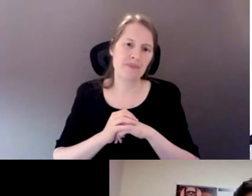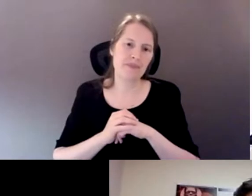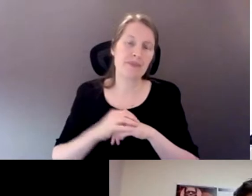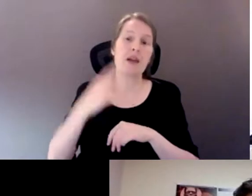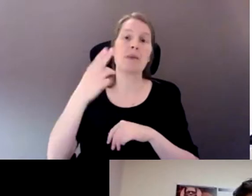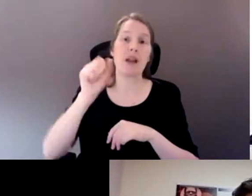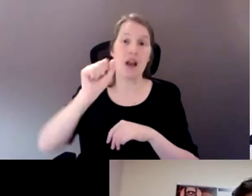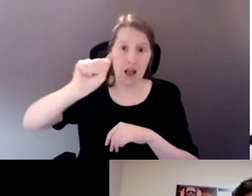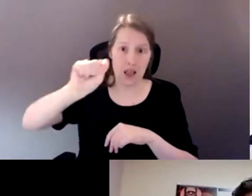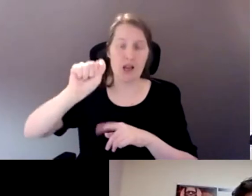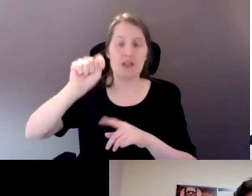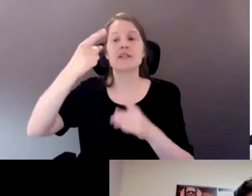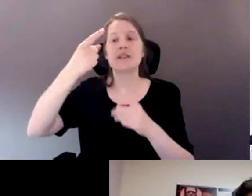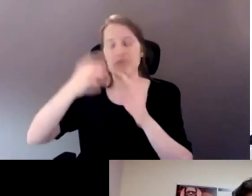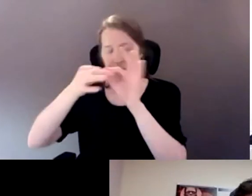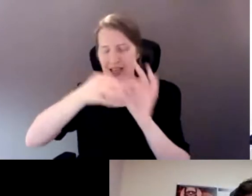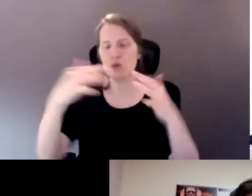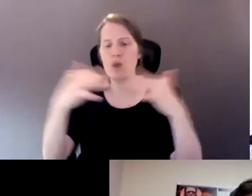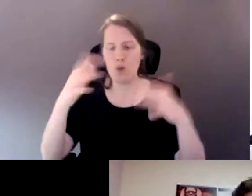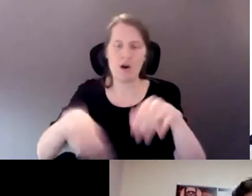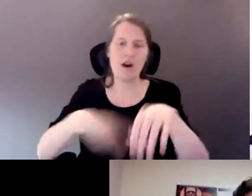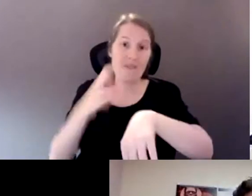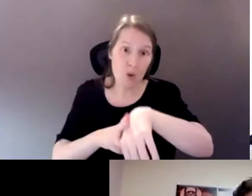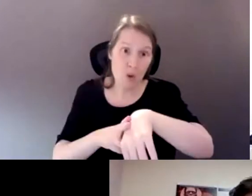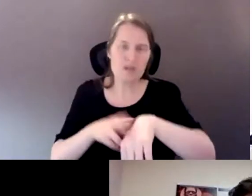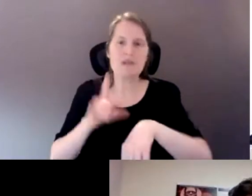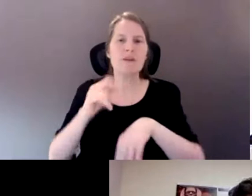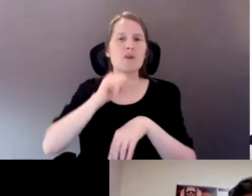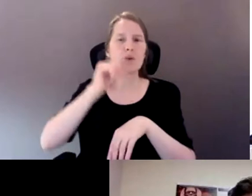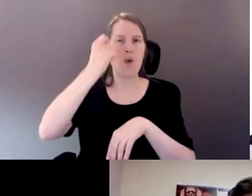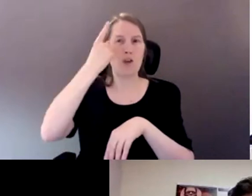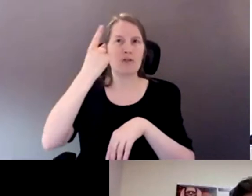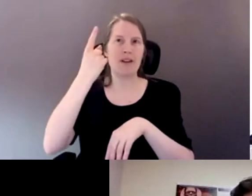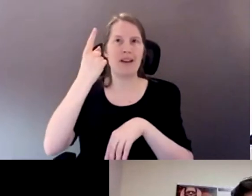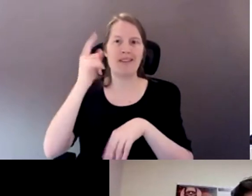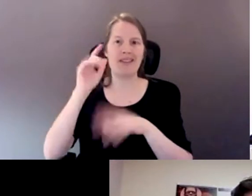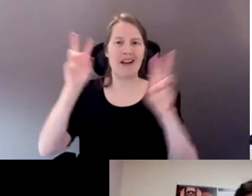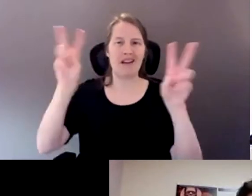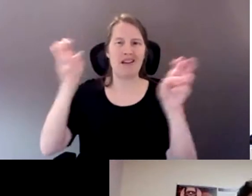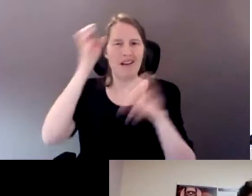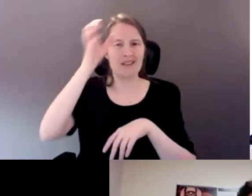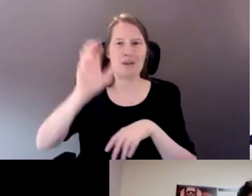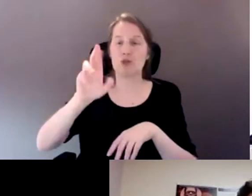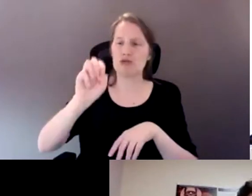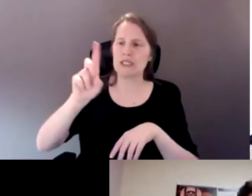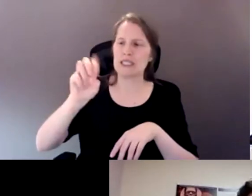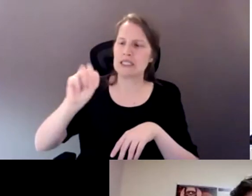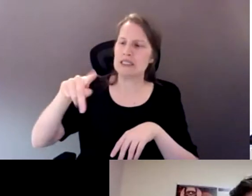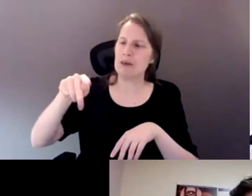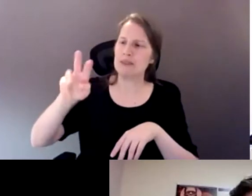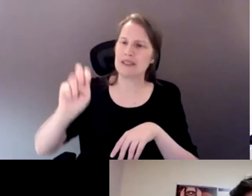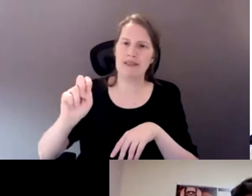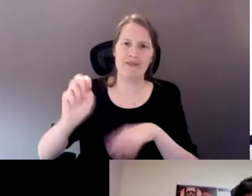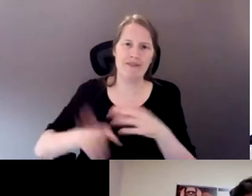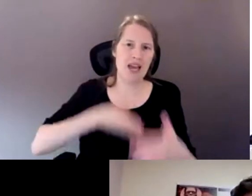was a product of the war itself, without understanding the role that redemptive anti-Semitism played in the construction